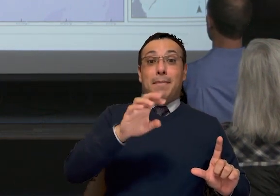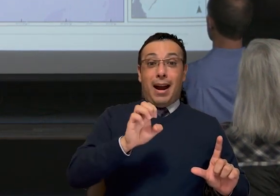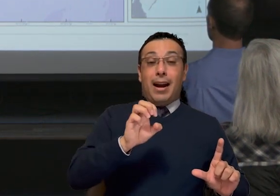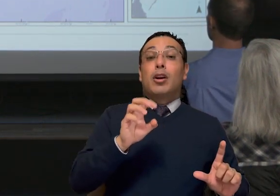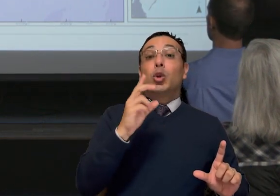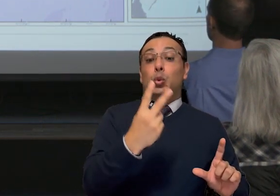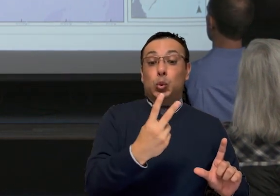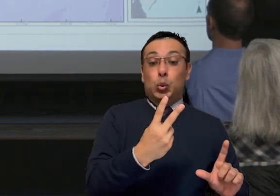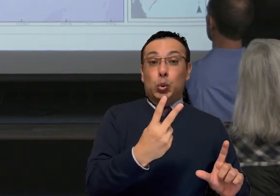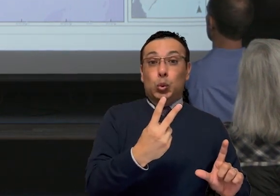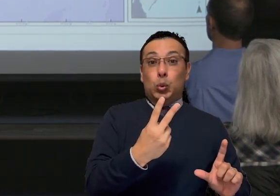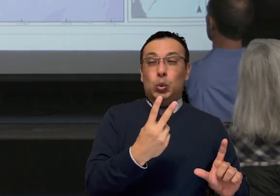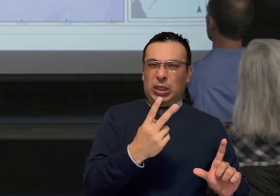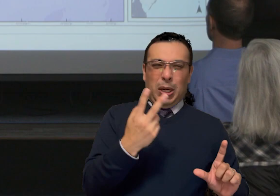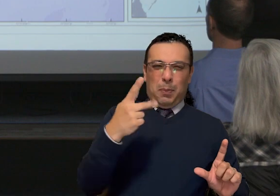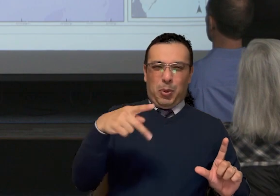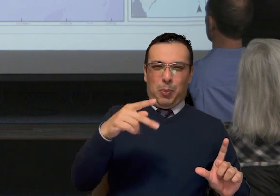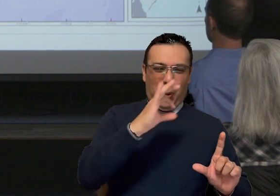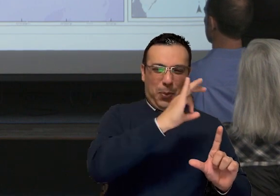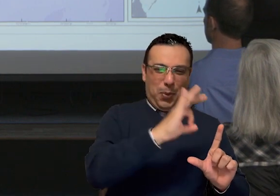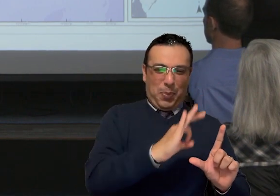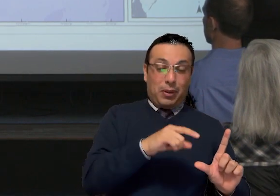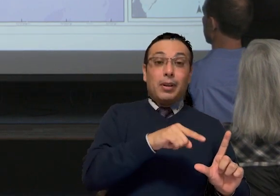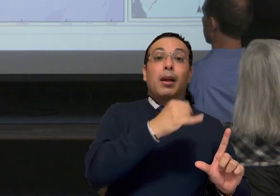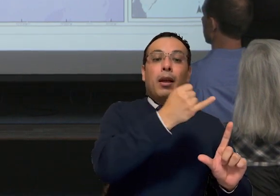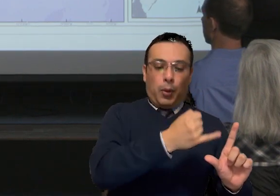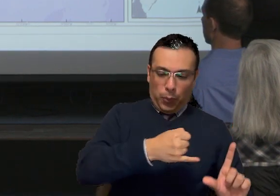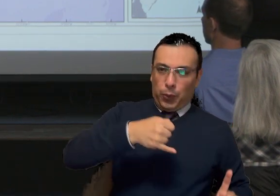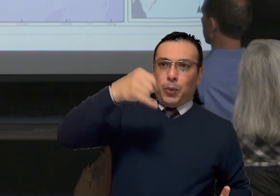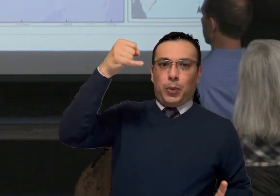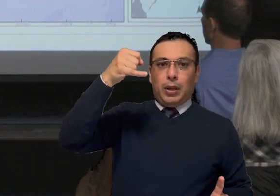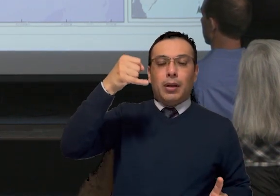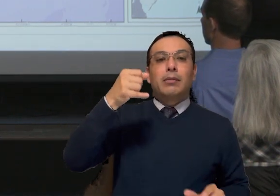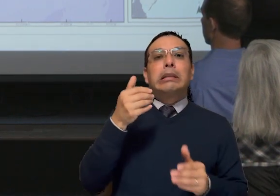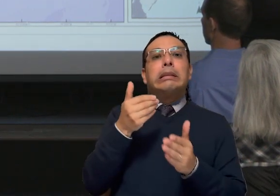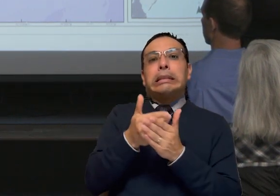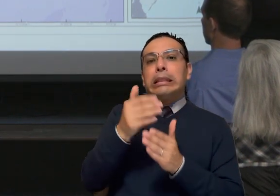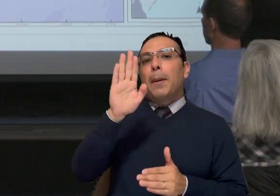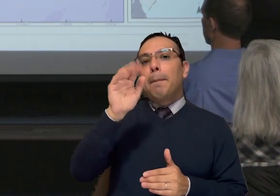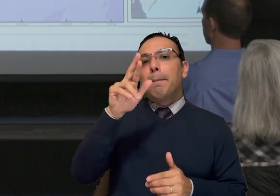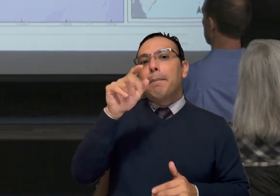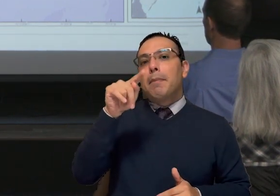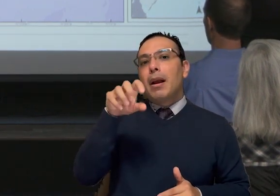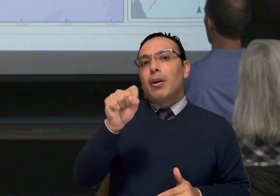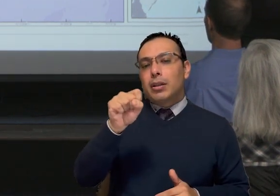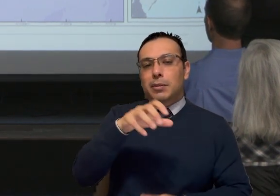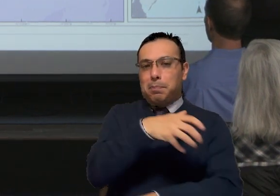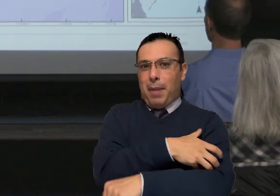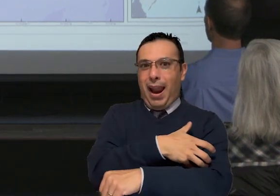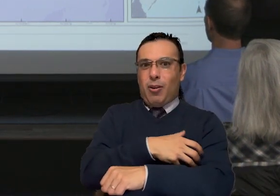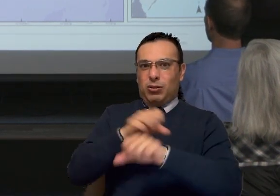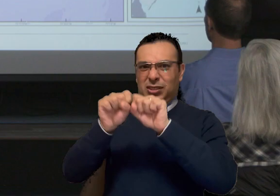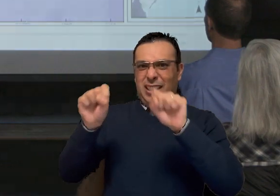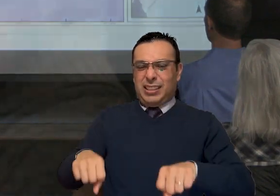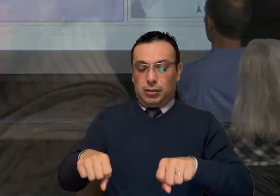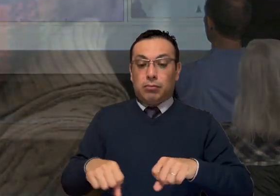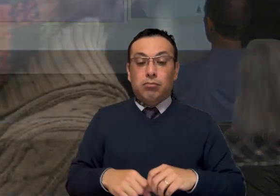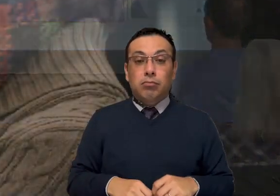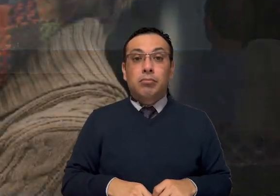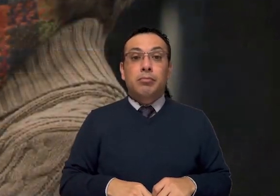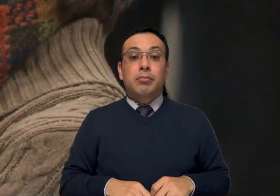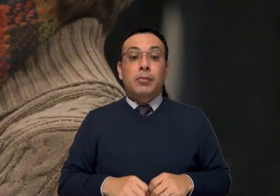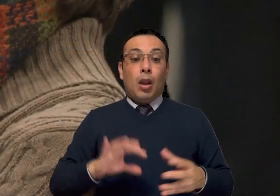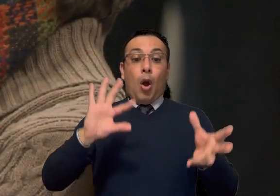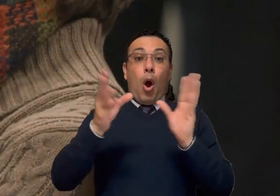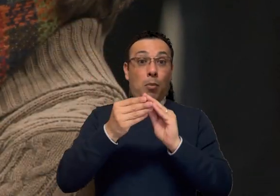purple dots, and that will connect into the grid up by the Barrett's Power Station. The total project includes up